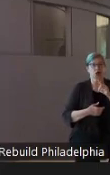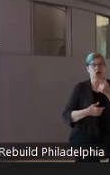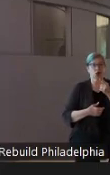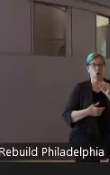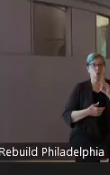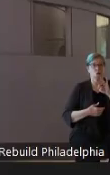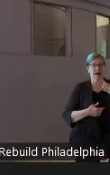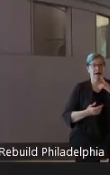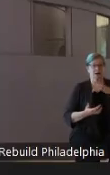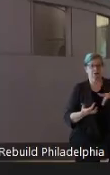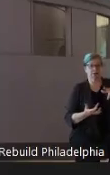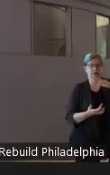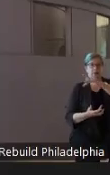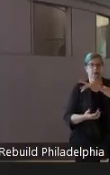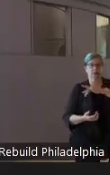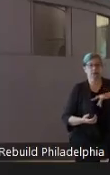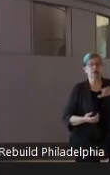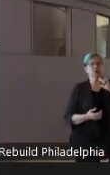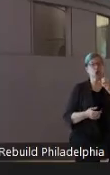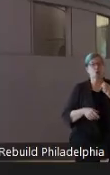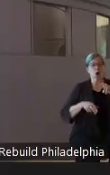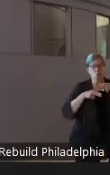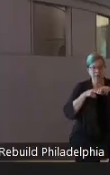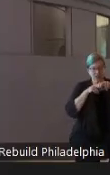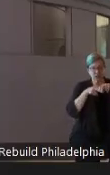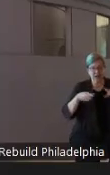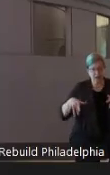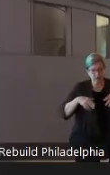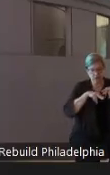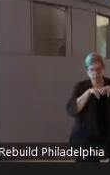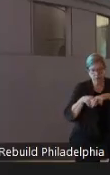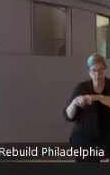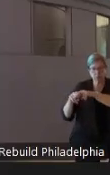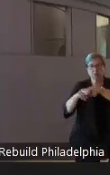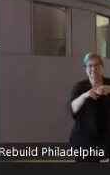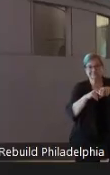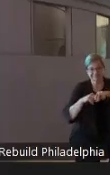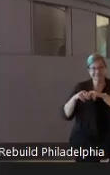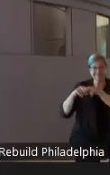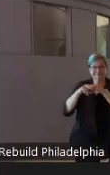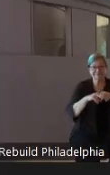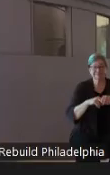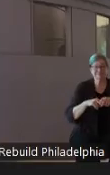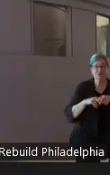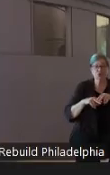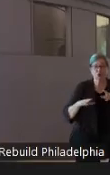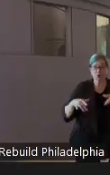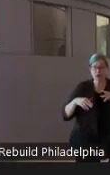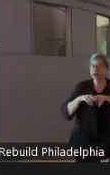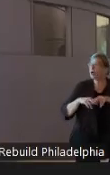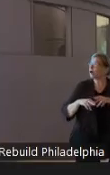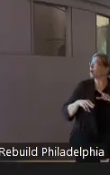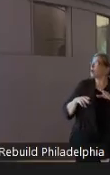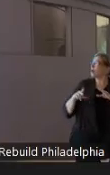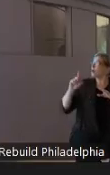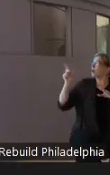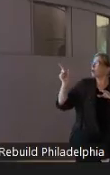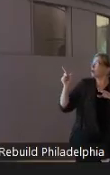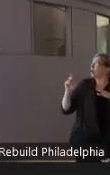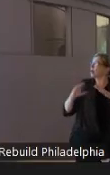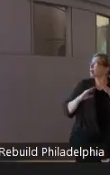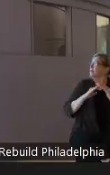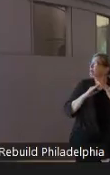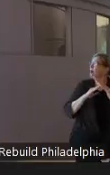wheelchair can glide onto that. This play structure for the younger play in the upper left